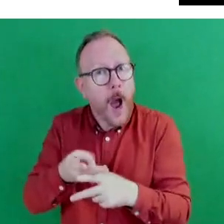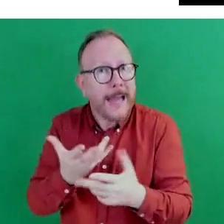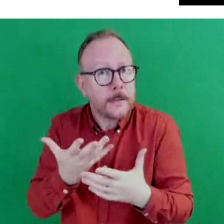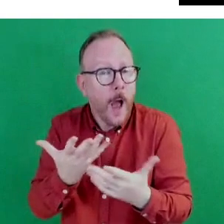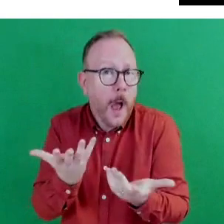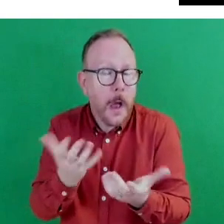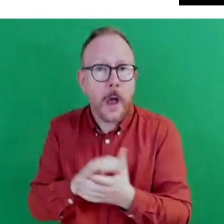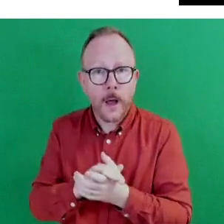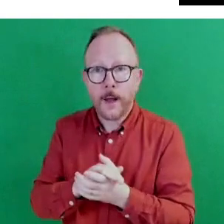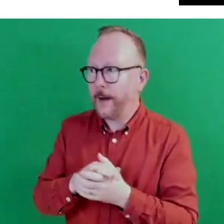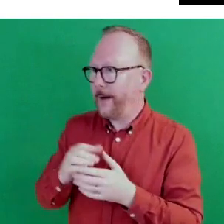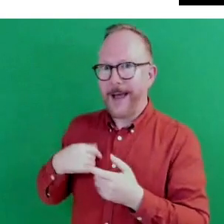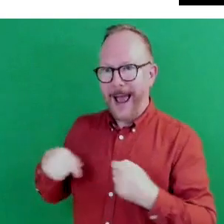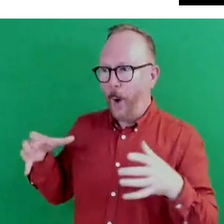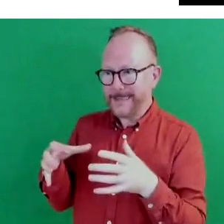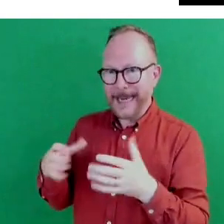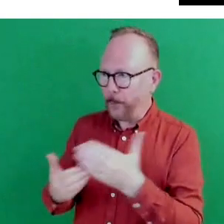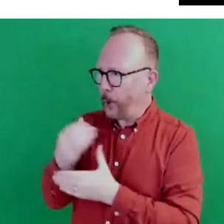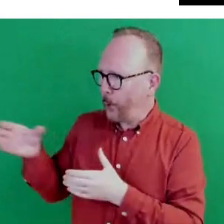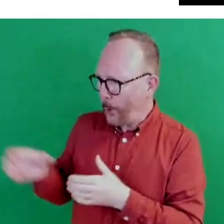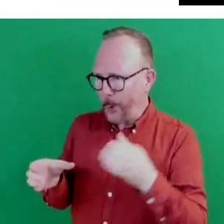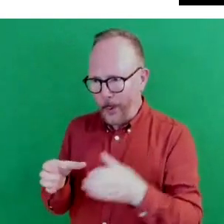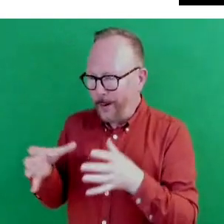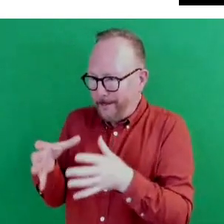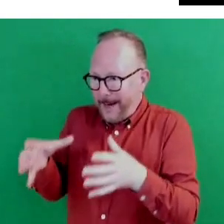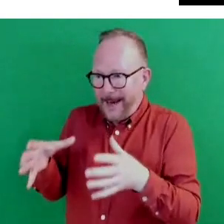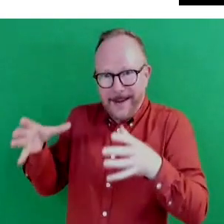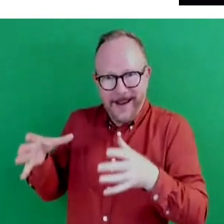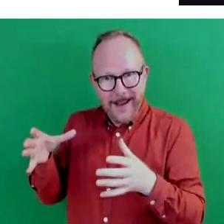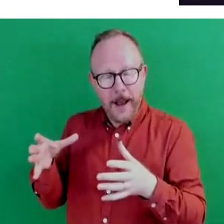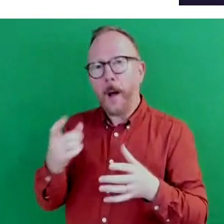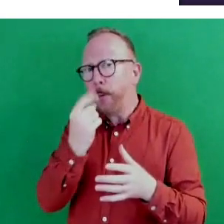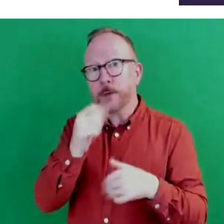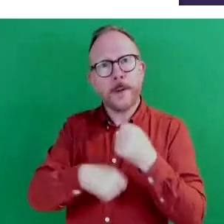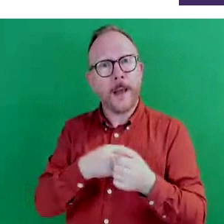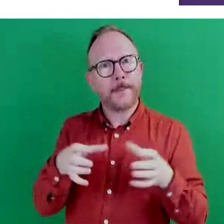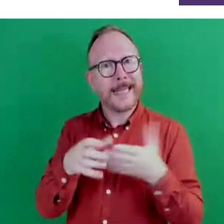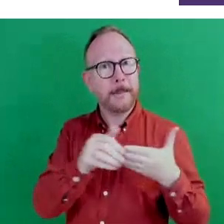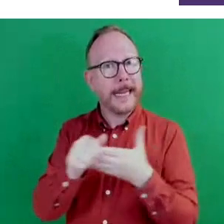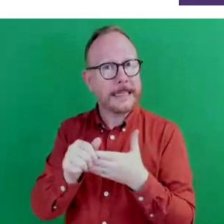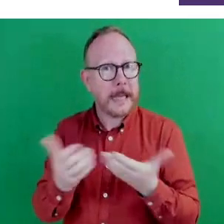team is kind of ever expanding, so there might be opportunities to be a team lead.